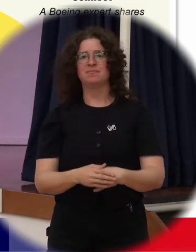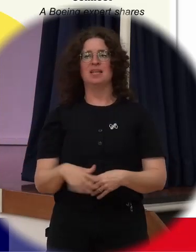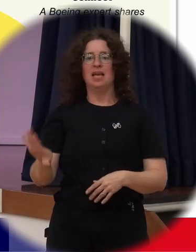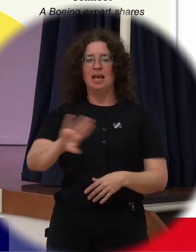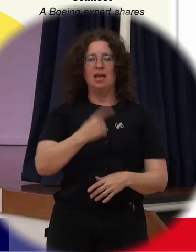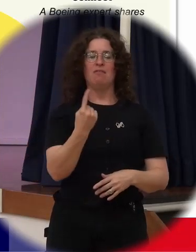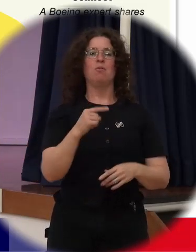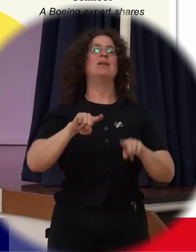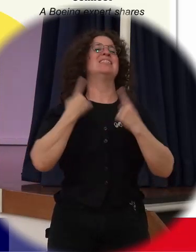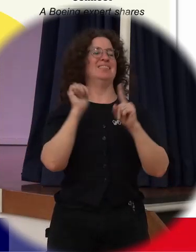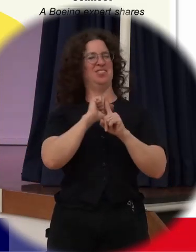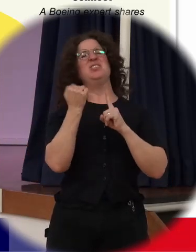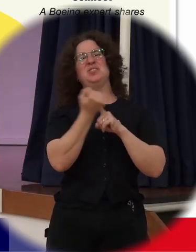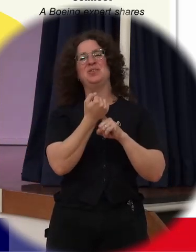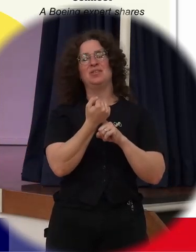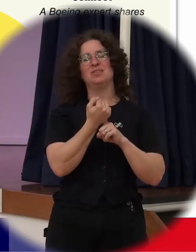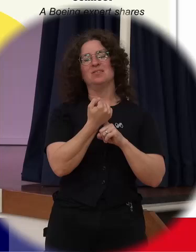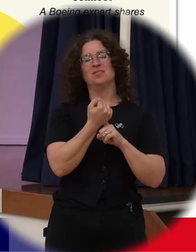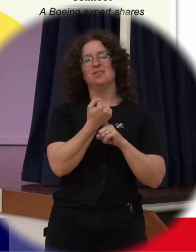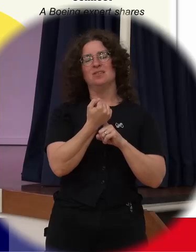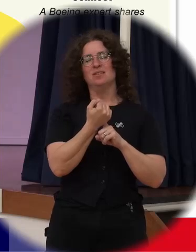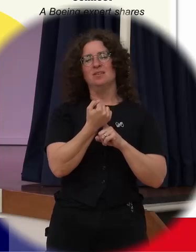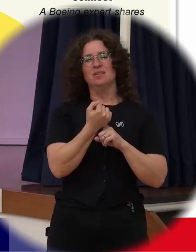gets different scenarios, different